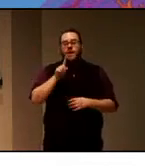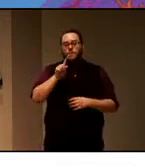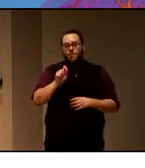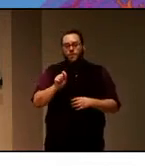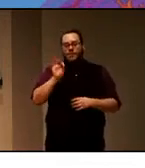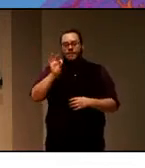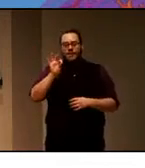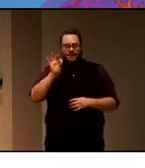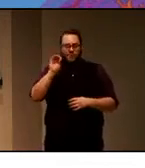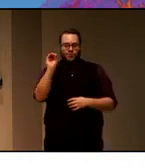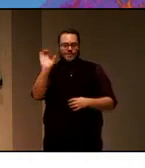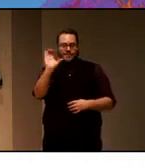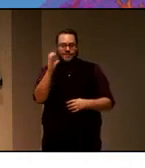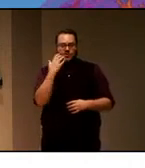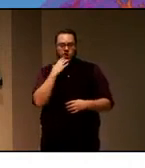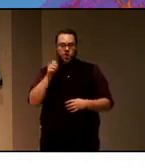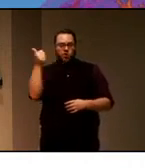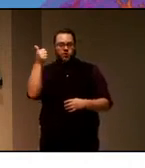hotter.